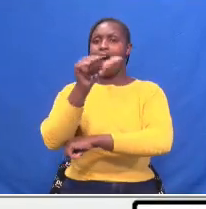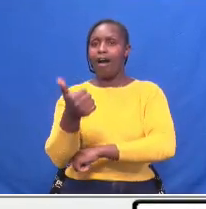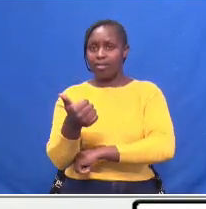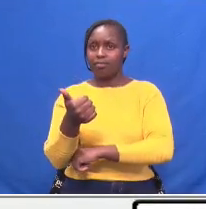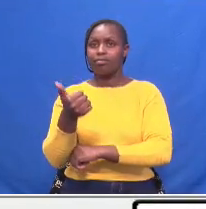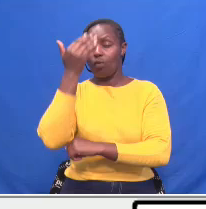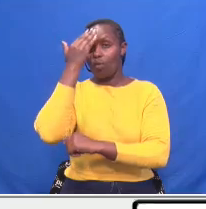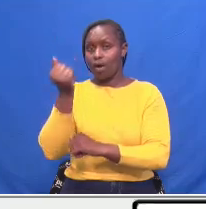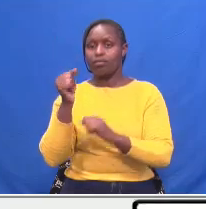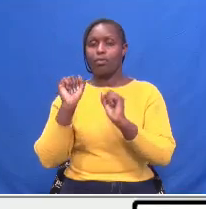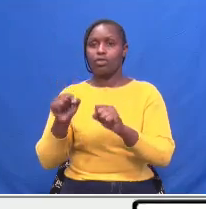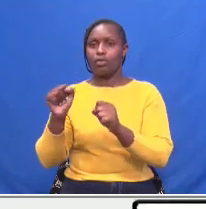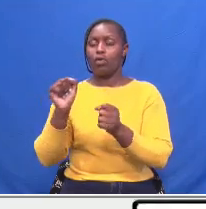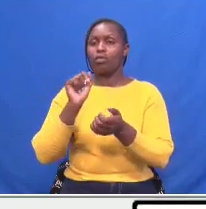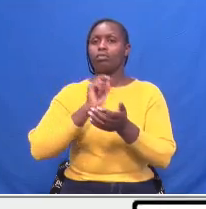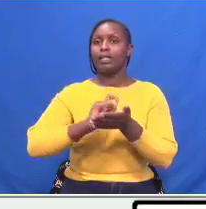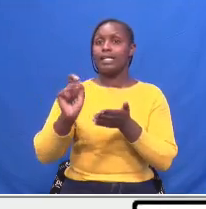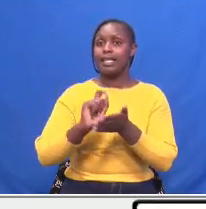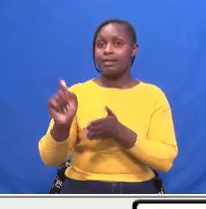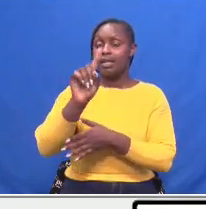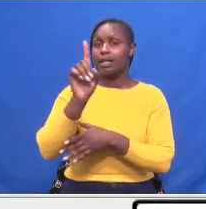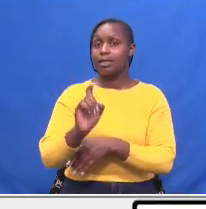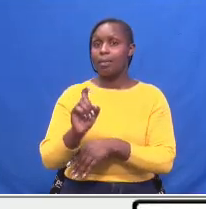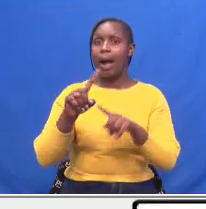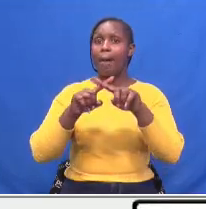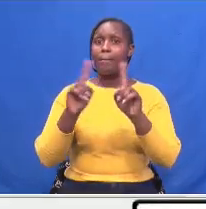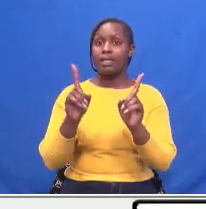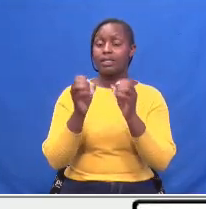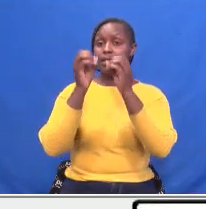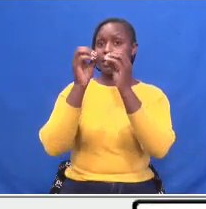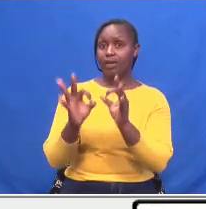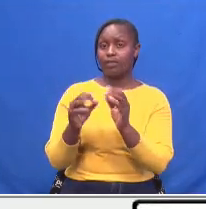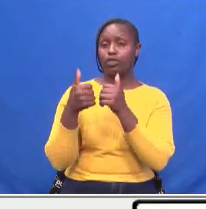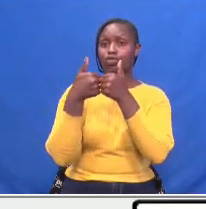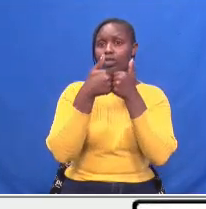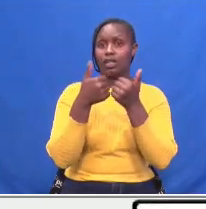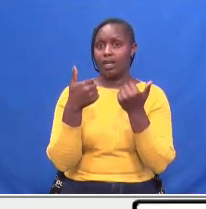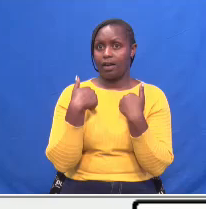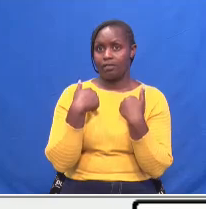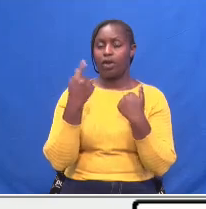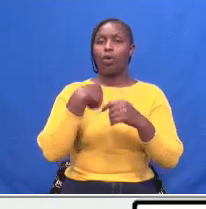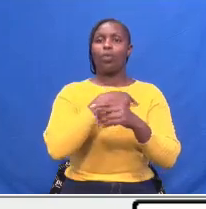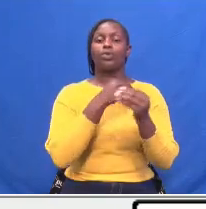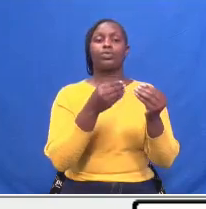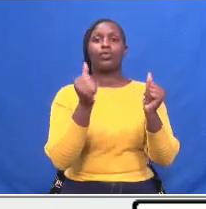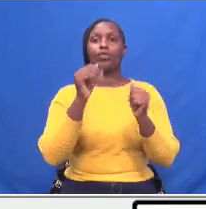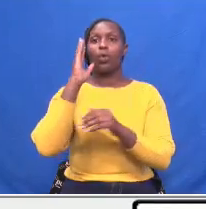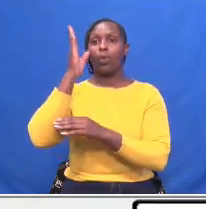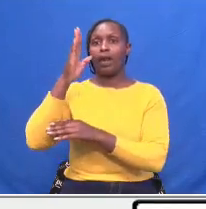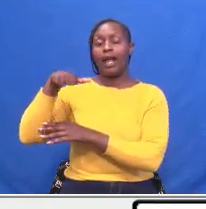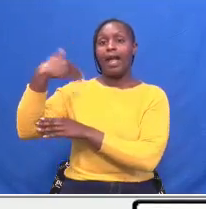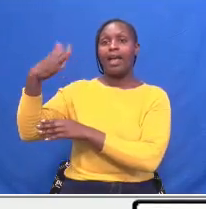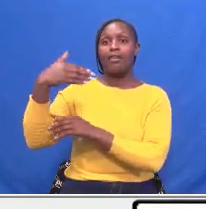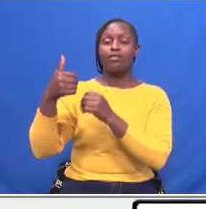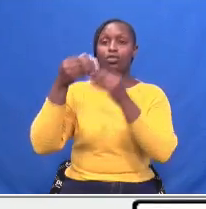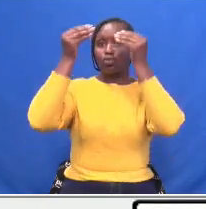to undertake their examinations. But if there is a situation, we'll deal with the challenges the way they come. So every student